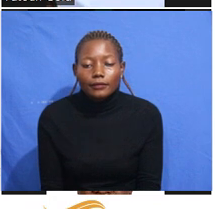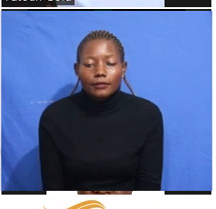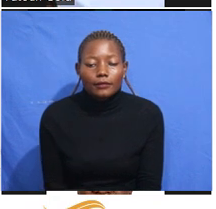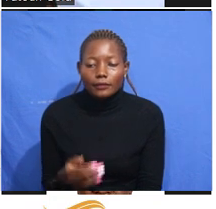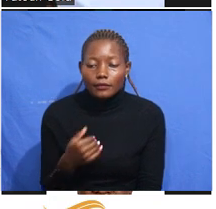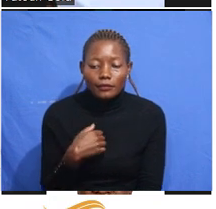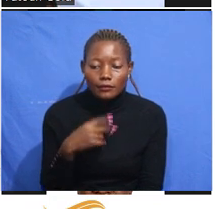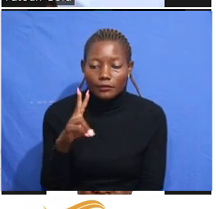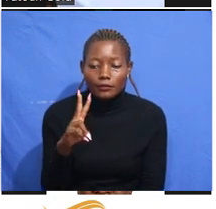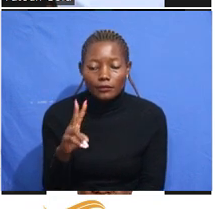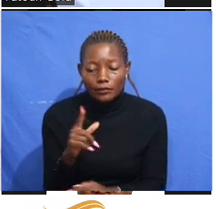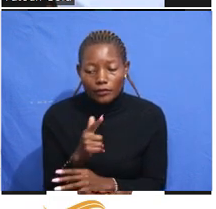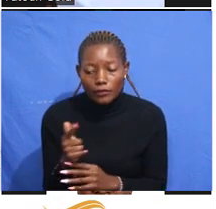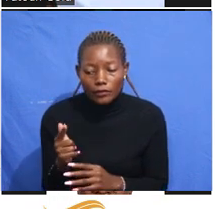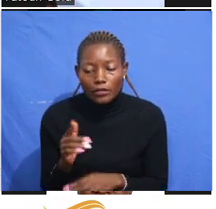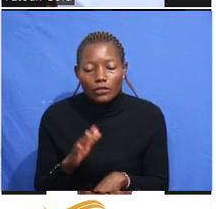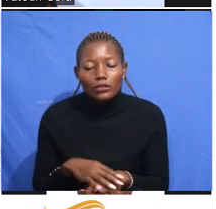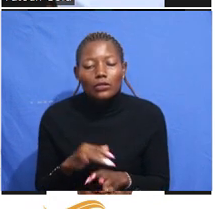on YouTube for you to go and